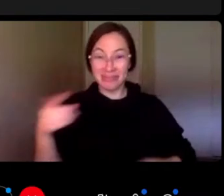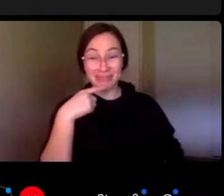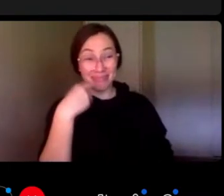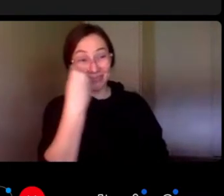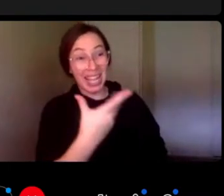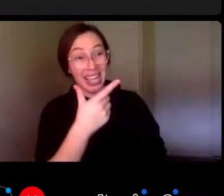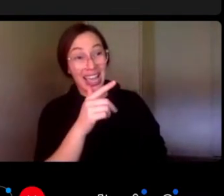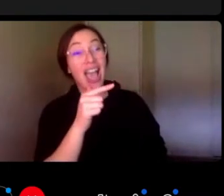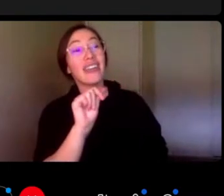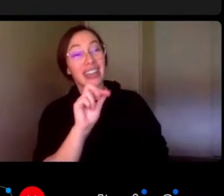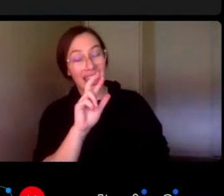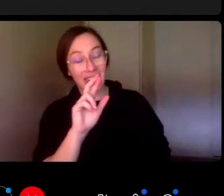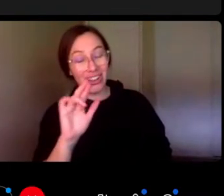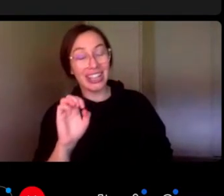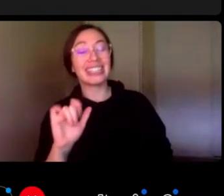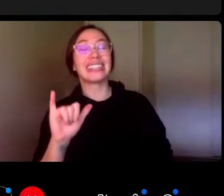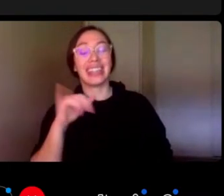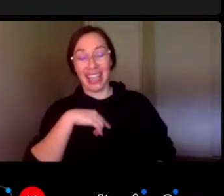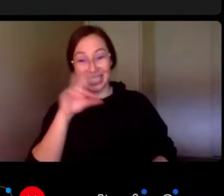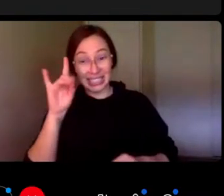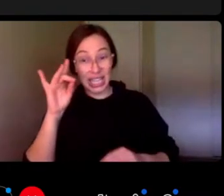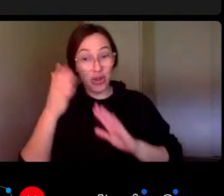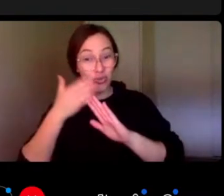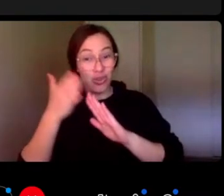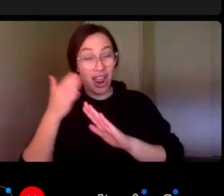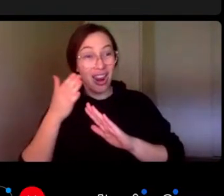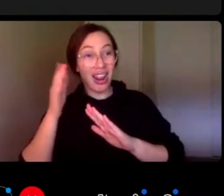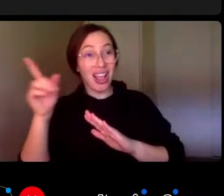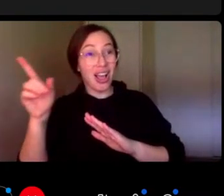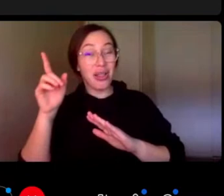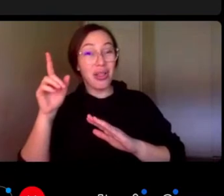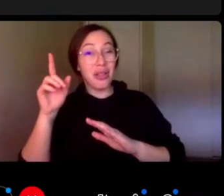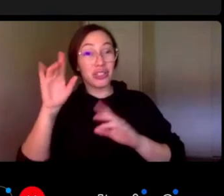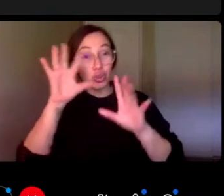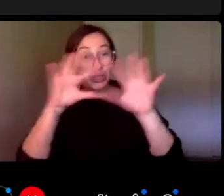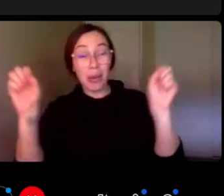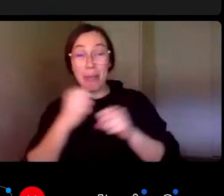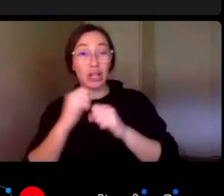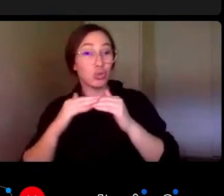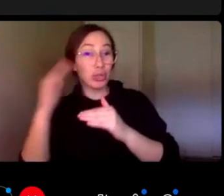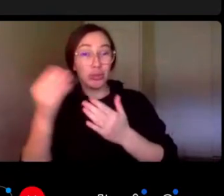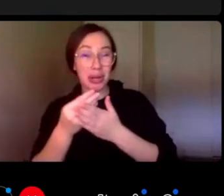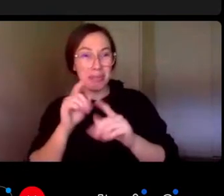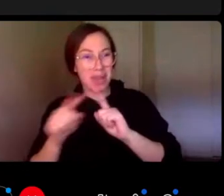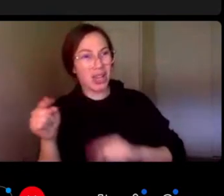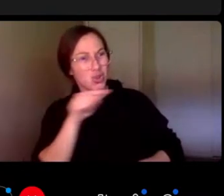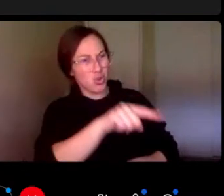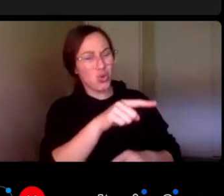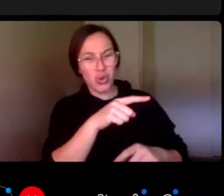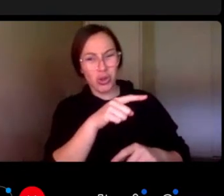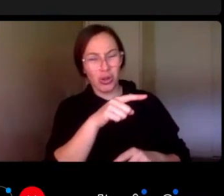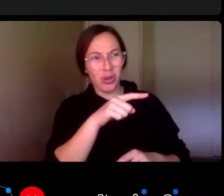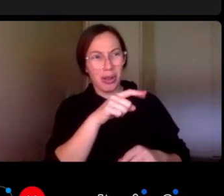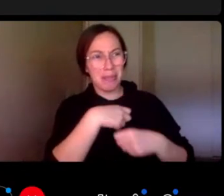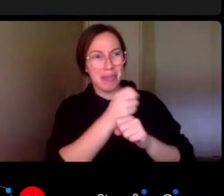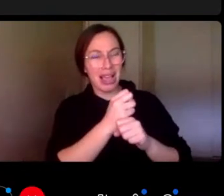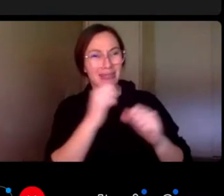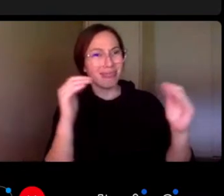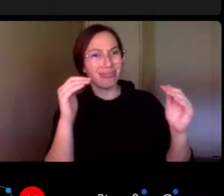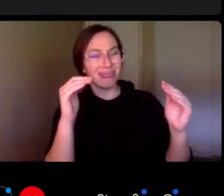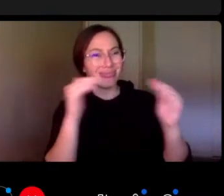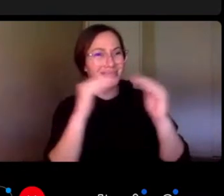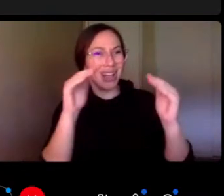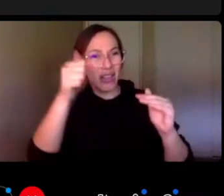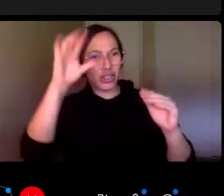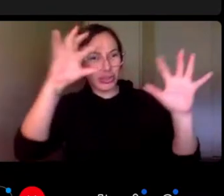the, you know, a platform that the superintendent made too much money. And you're coming in making what the other superintendent made. I can't flip